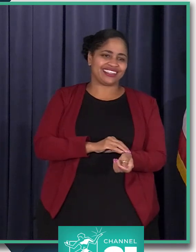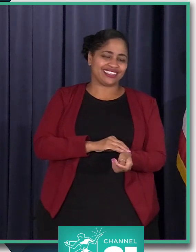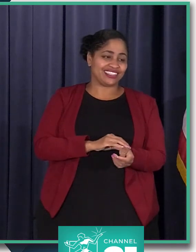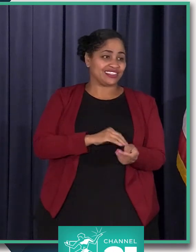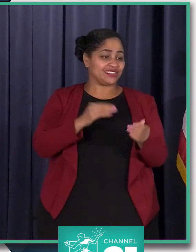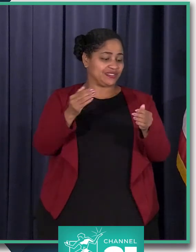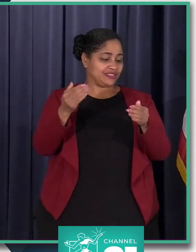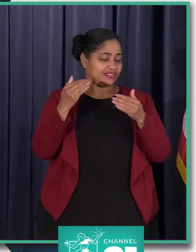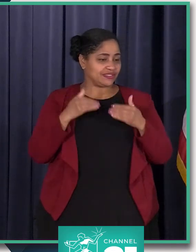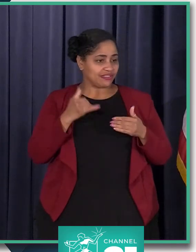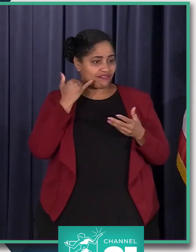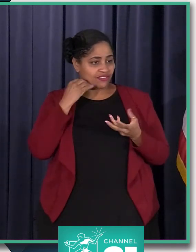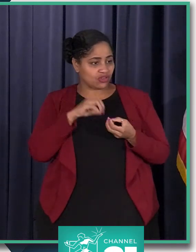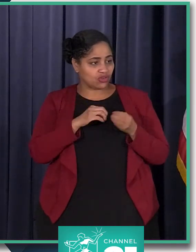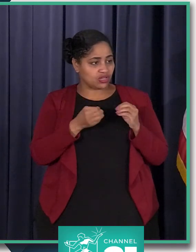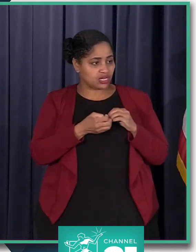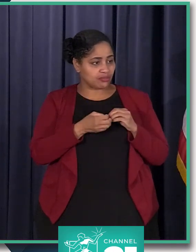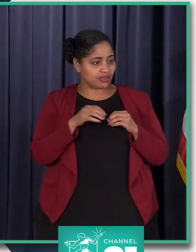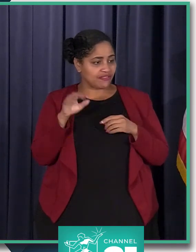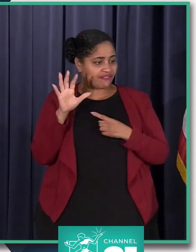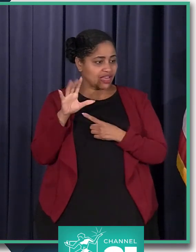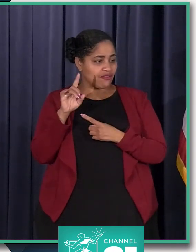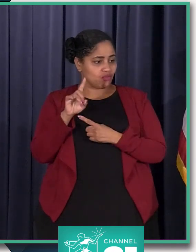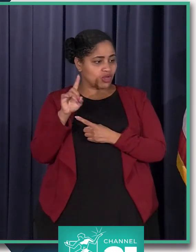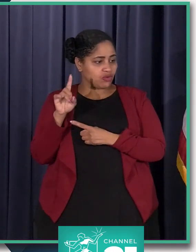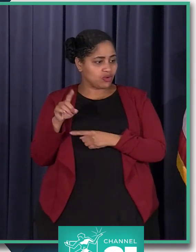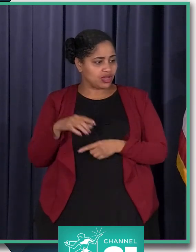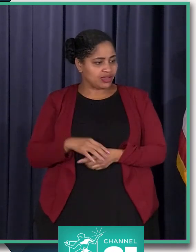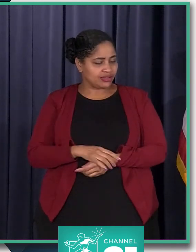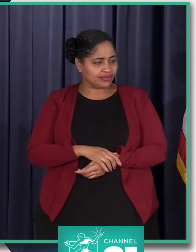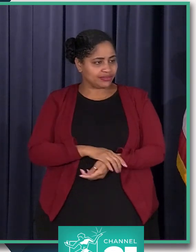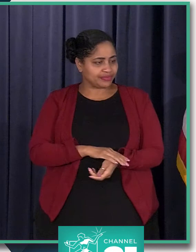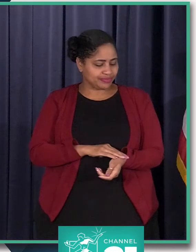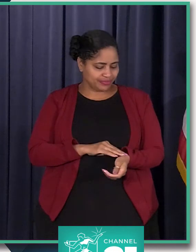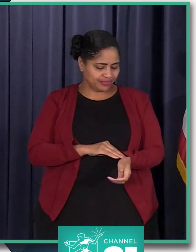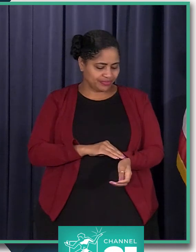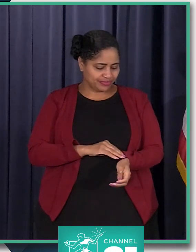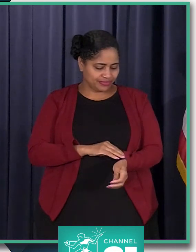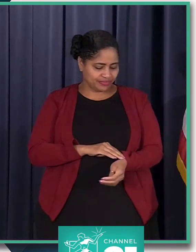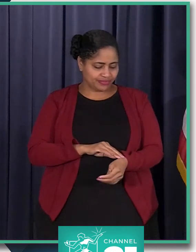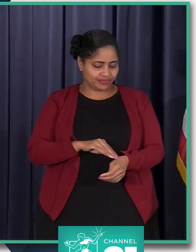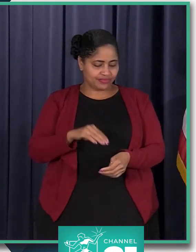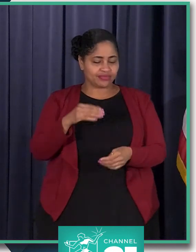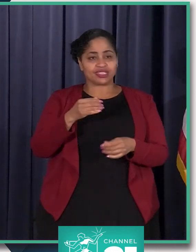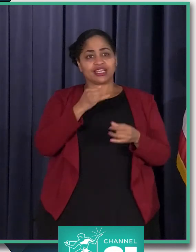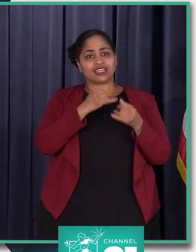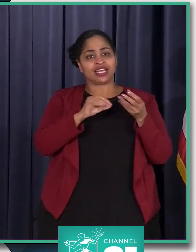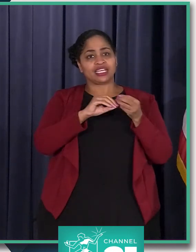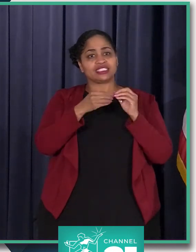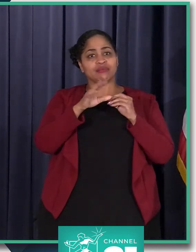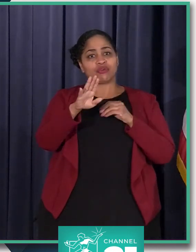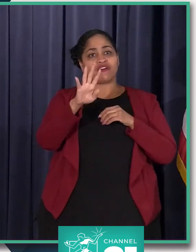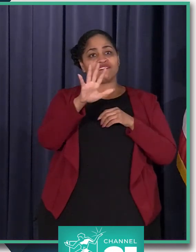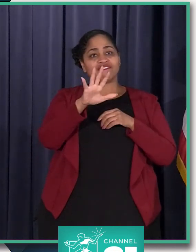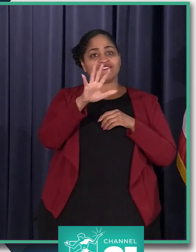Next is phone number ending in 511. 511, if that's your last three digits, you're up.